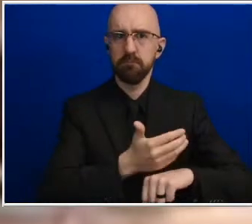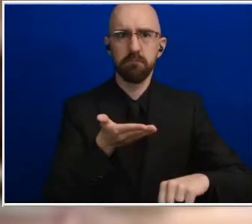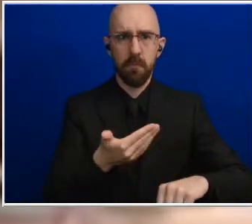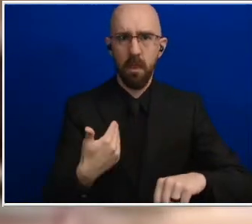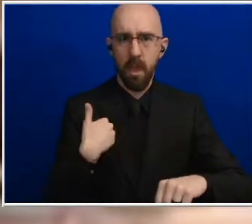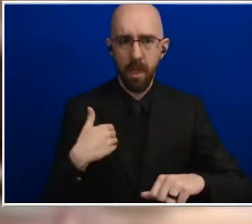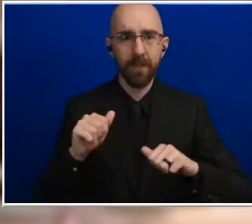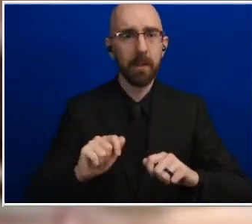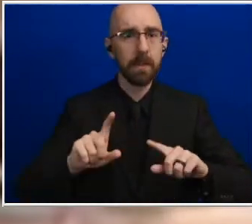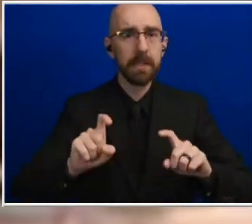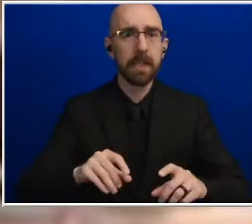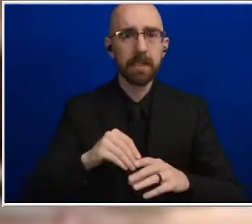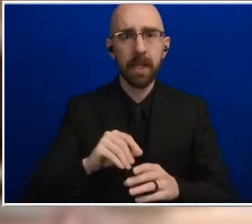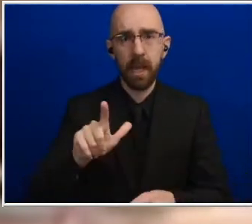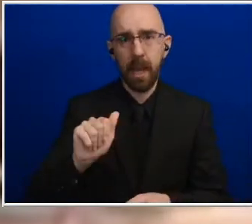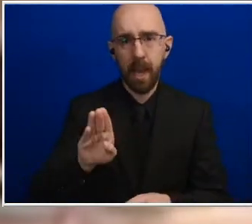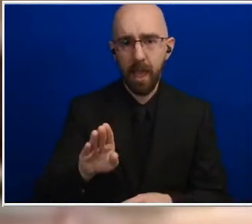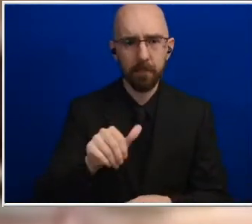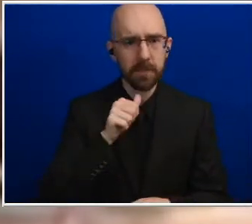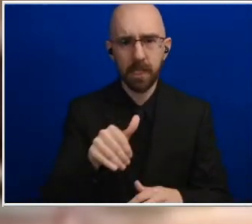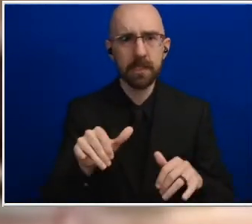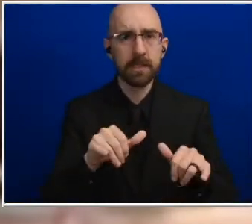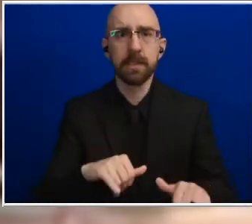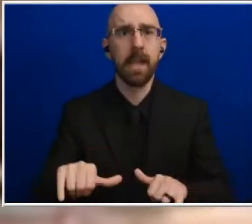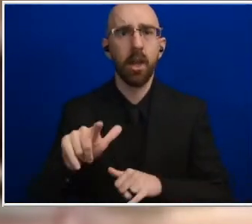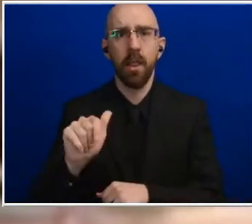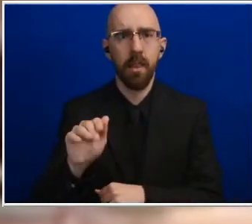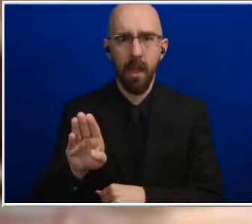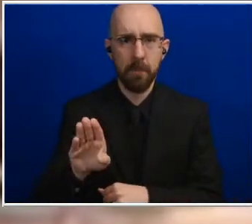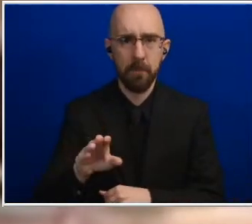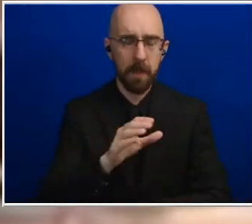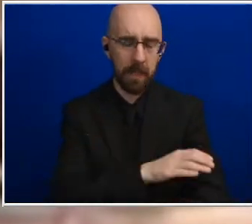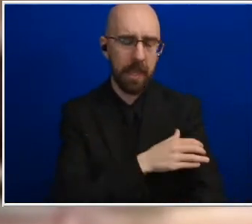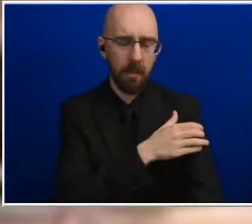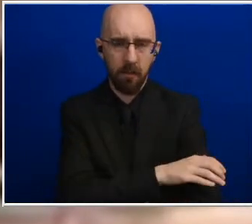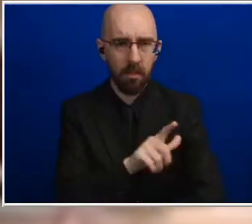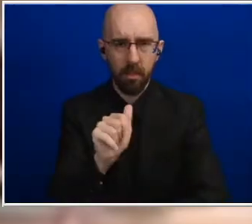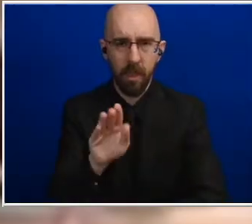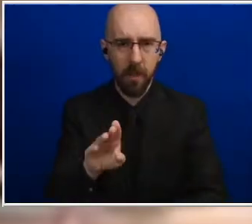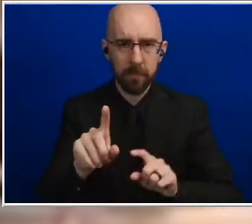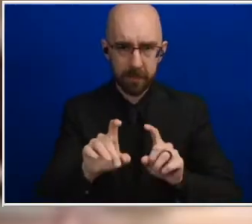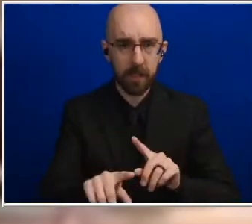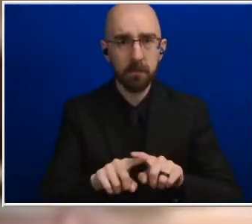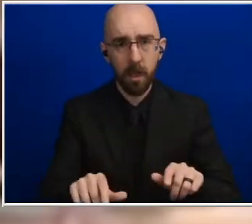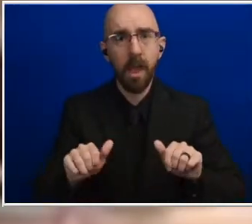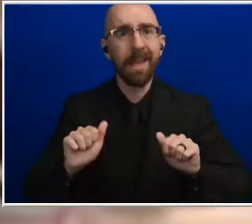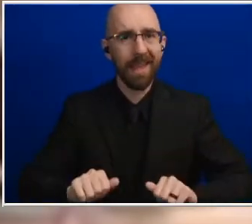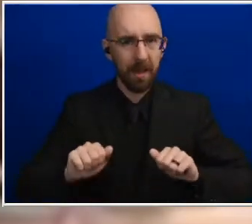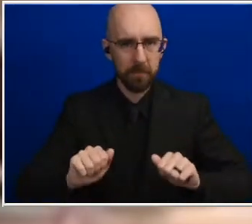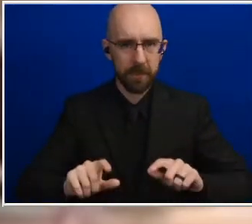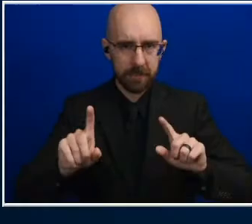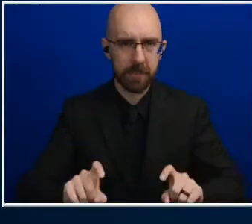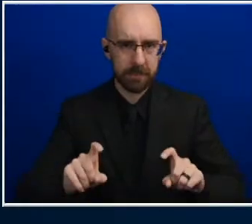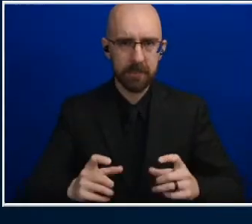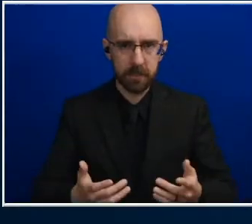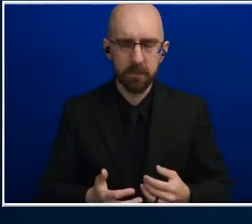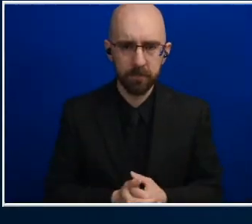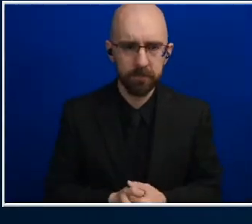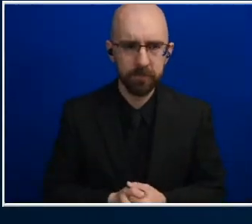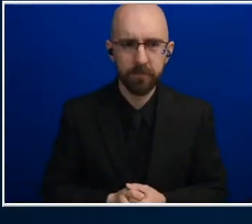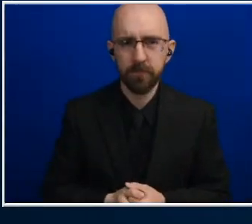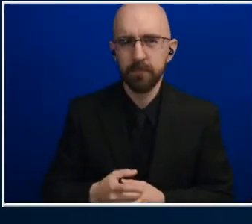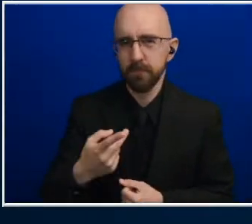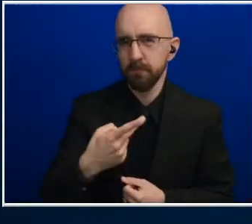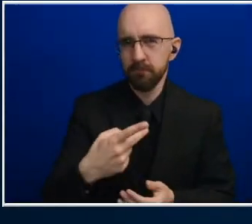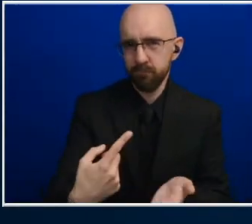in a laboratory. It's not a standard clinical laboratory test, but it can be tested. And Hawkeye, you and I talked about this, I think, a